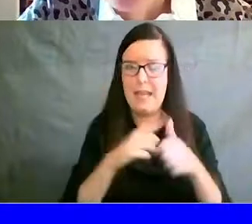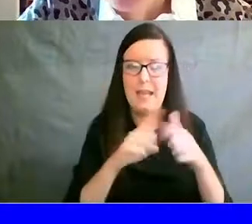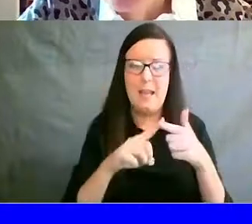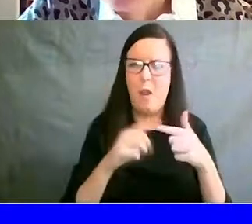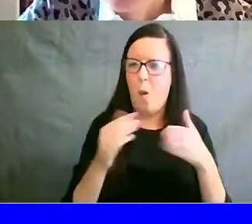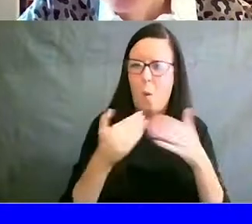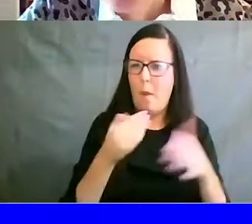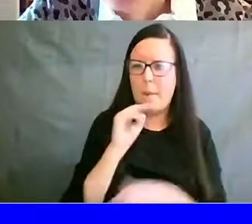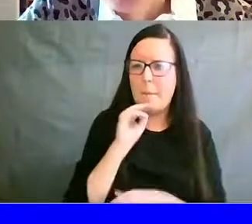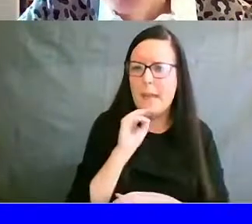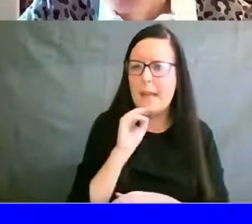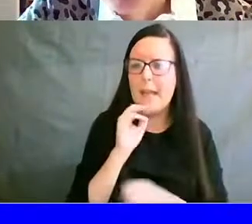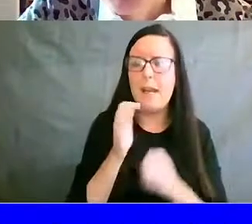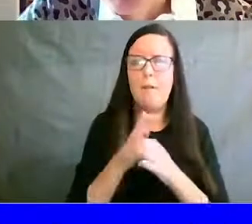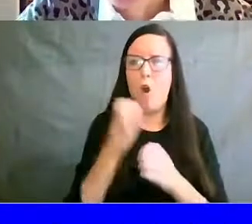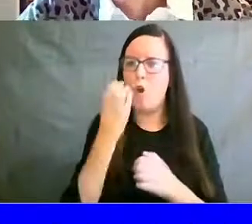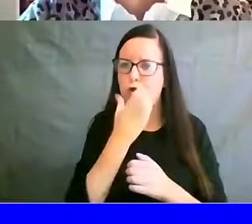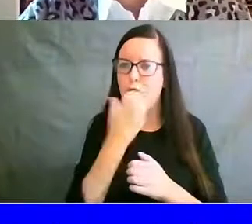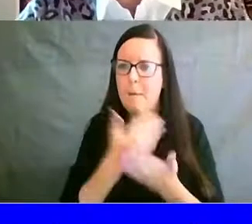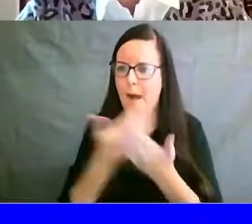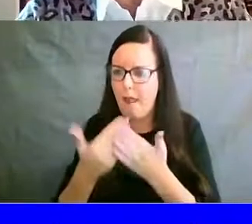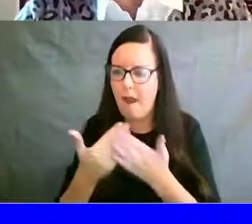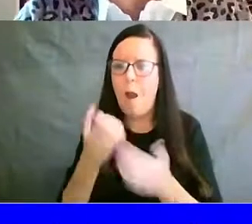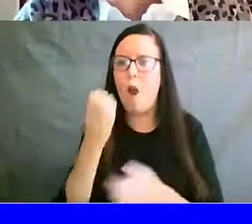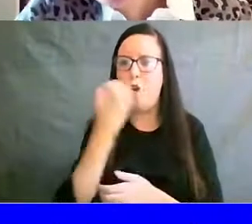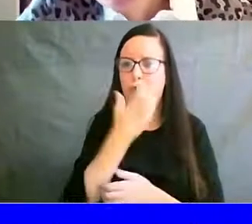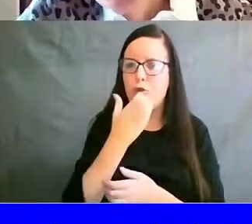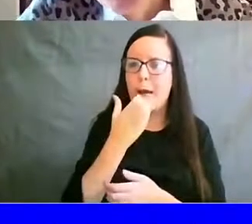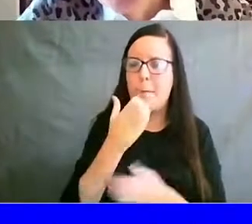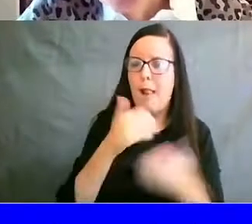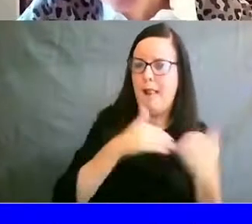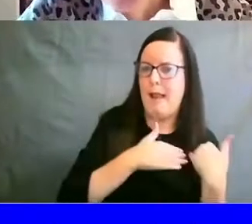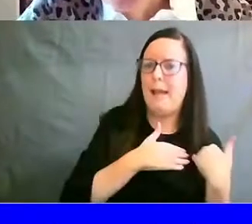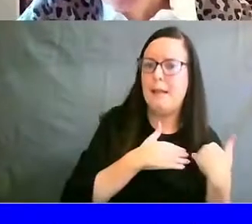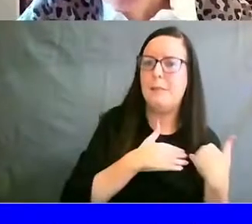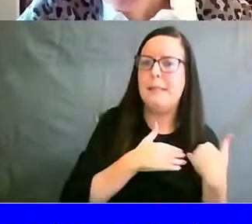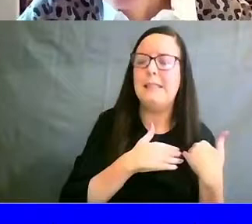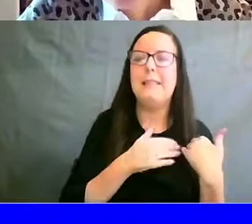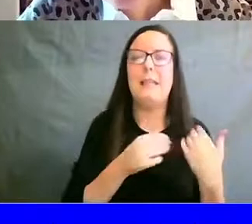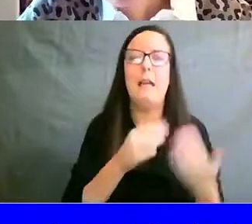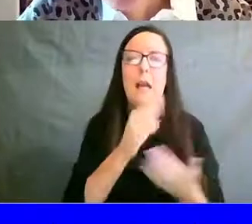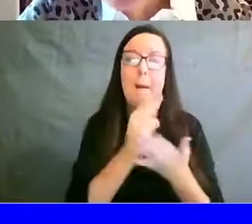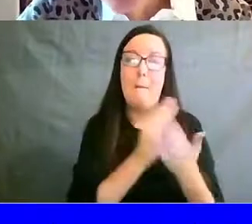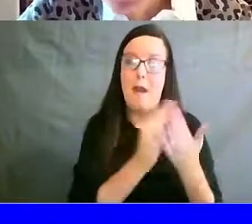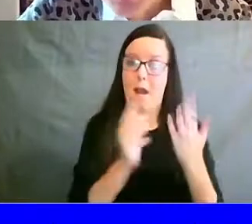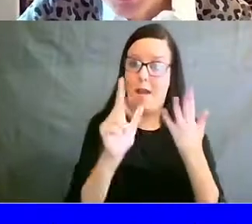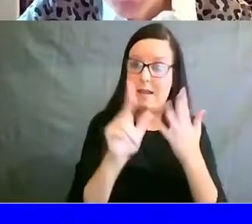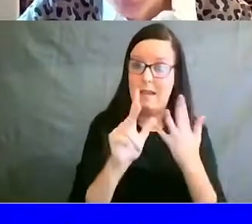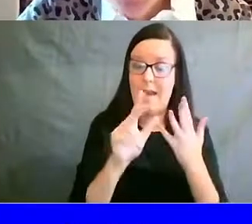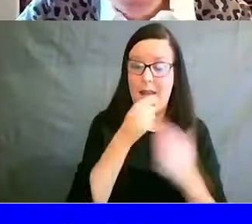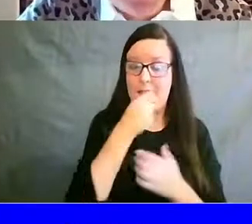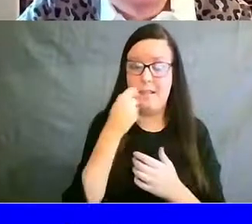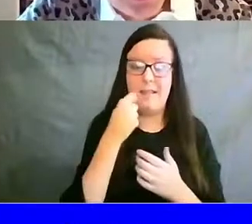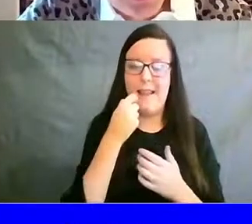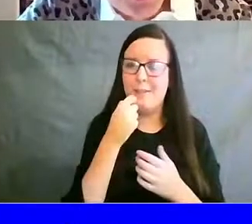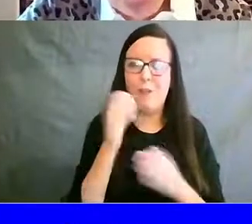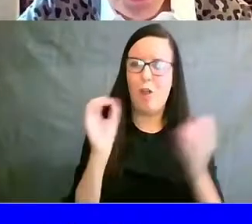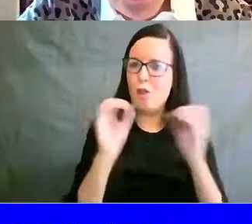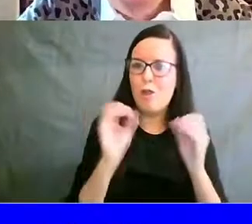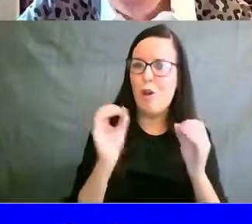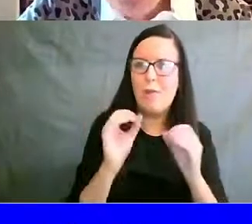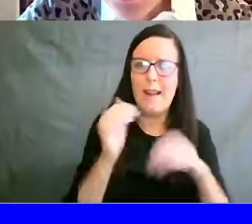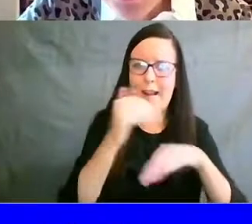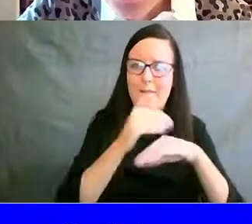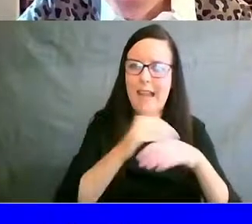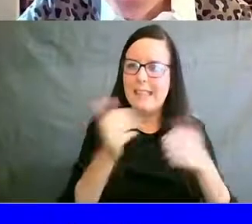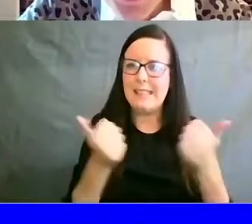mean for the criminal law and criminal liability, Part 8 of the Act sets out that this doesn't affect any change in the existing law on